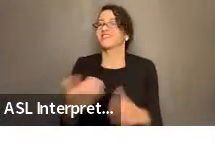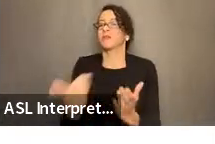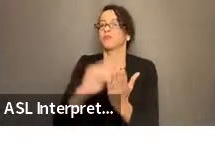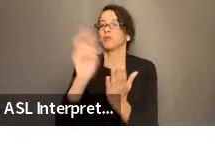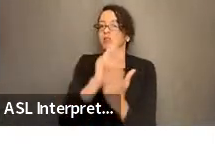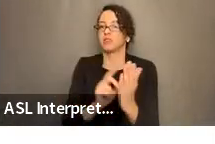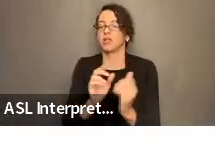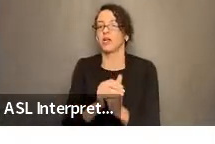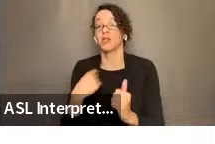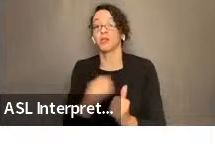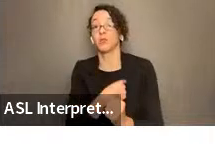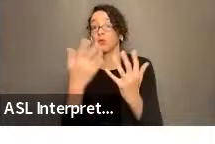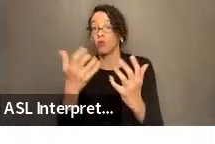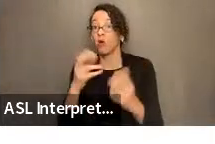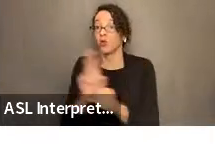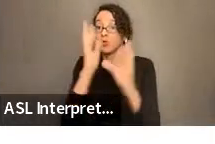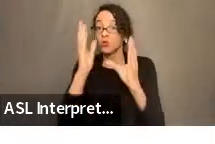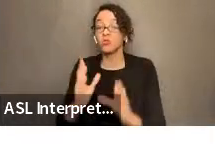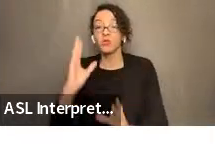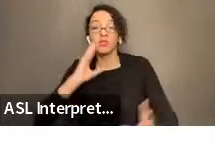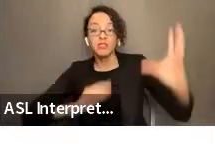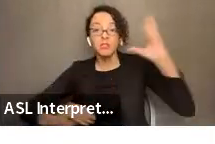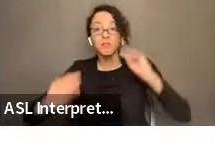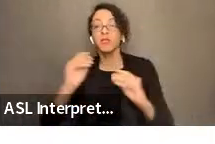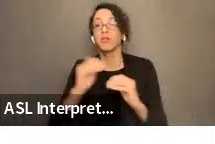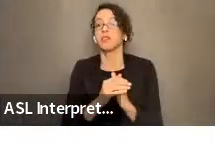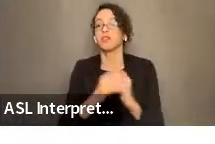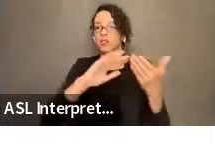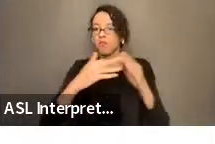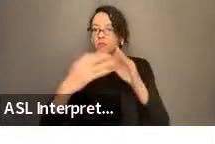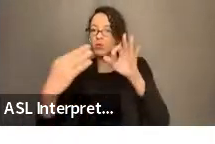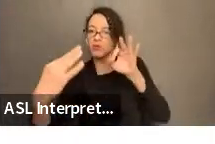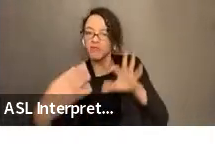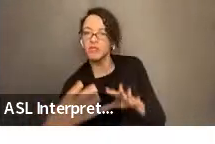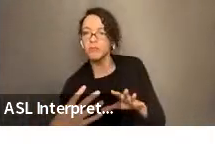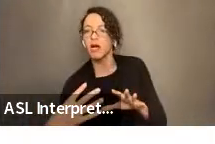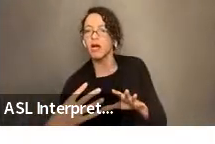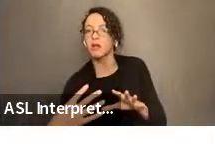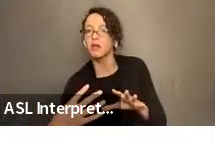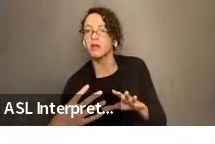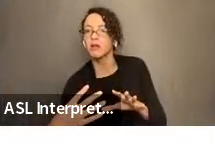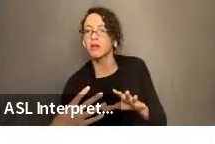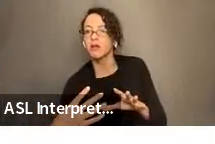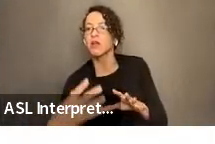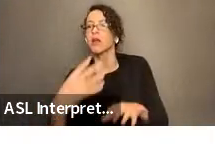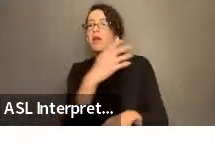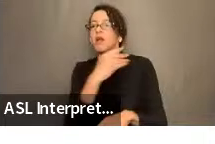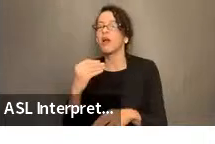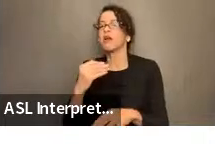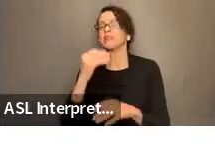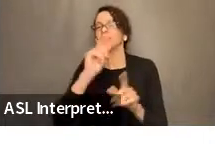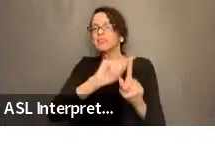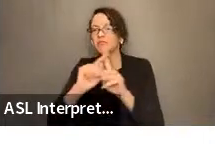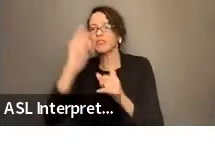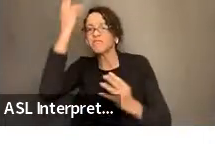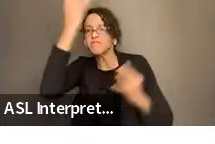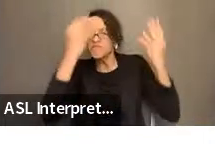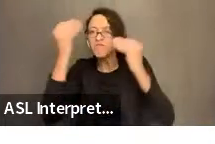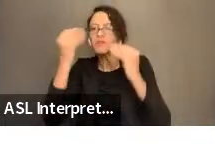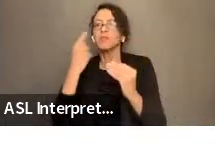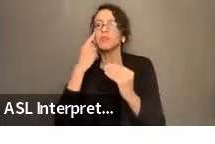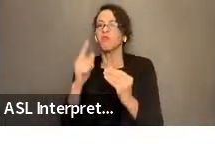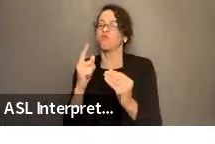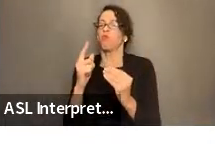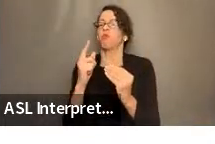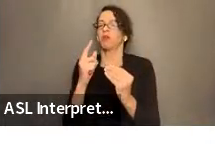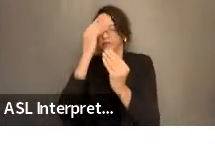and technical regulatory requirements inform the system redesign. So we need to consider all of these pieces in order